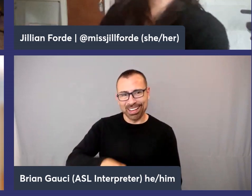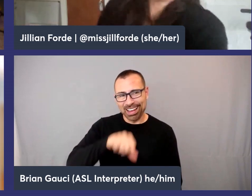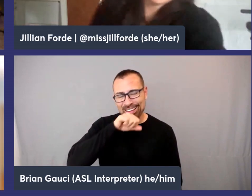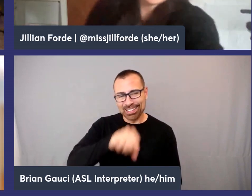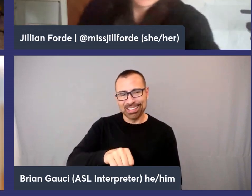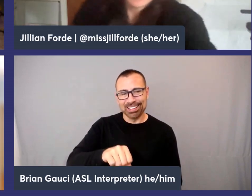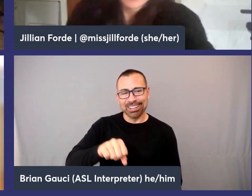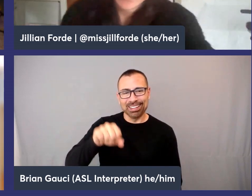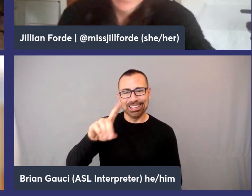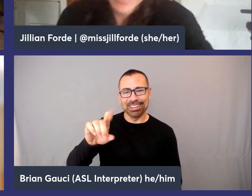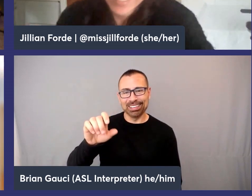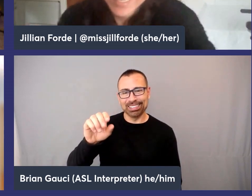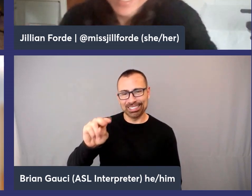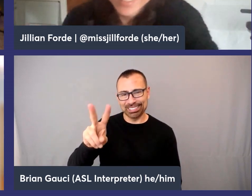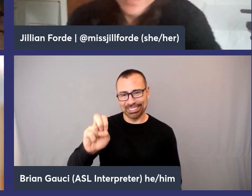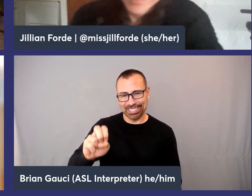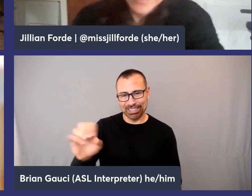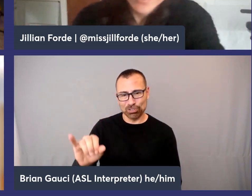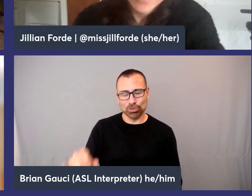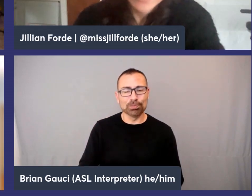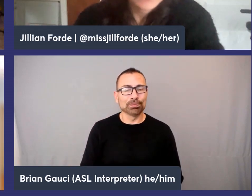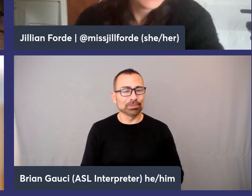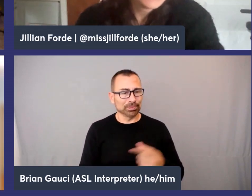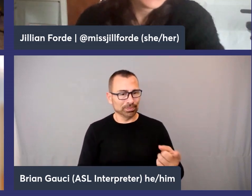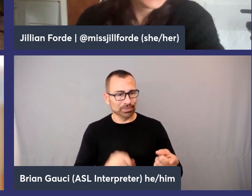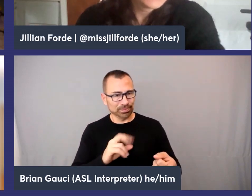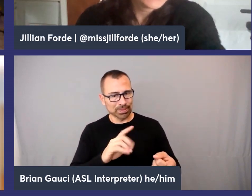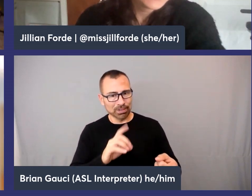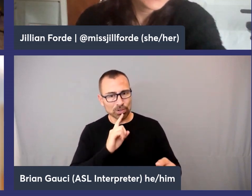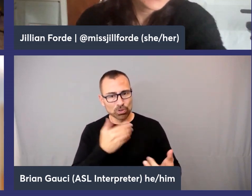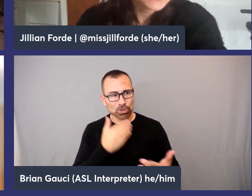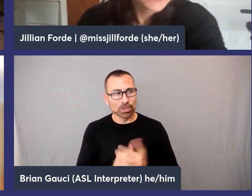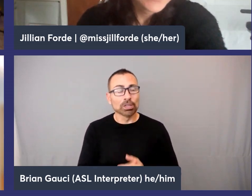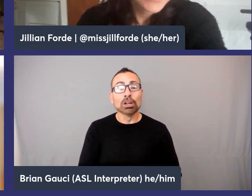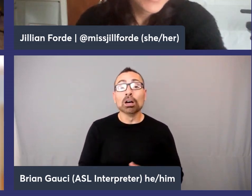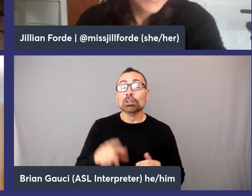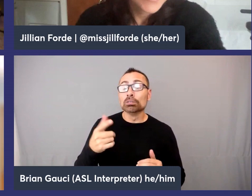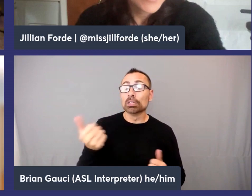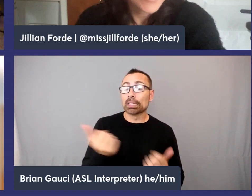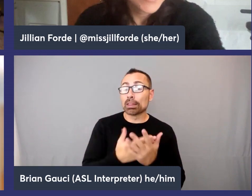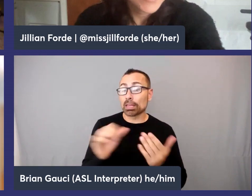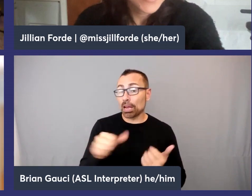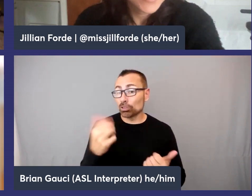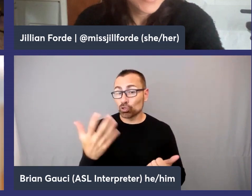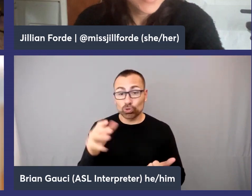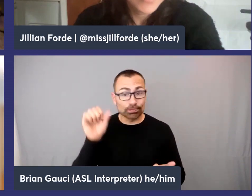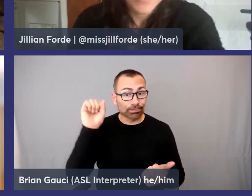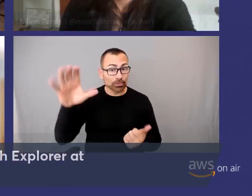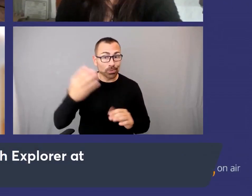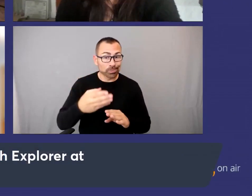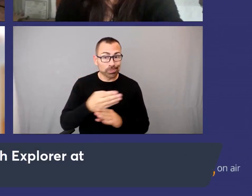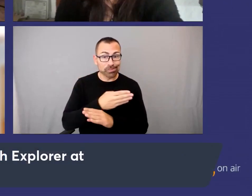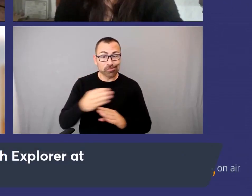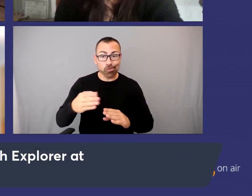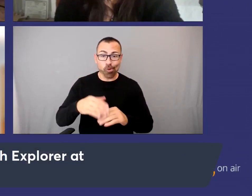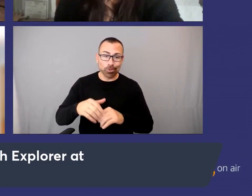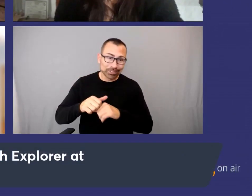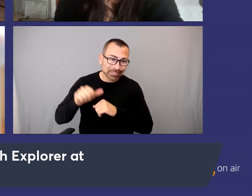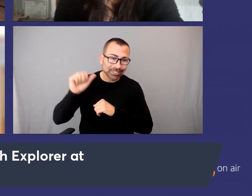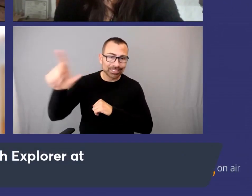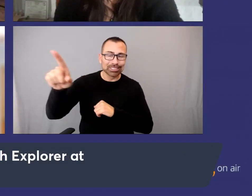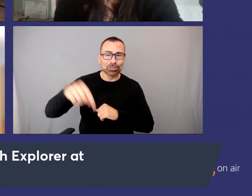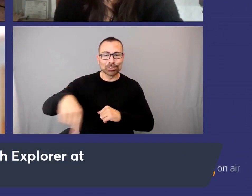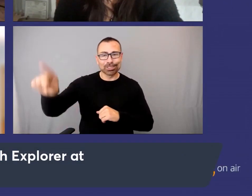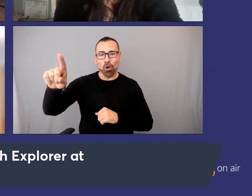Dave, you got anything else that you want to cover with everybody before before we send you off to go